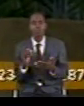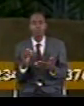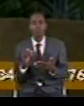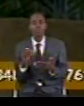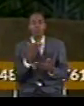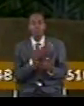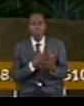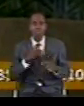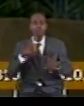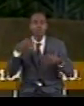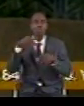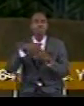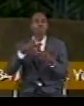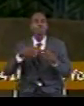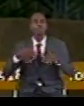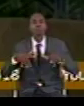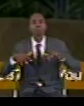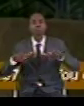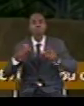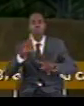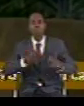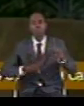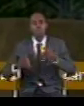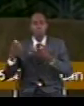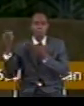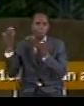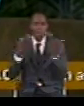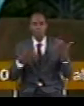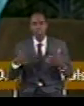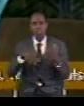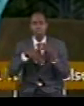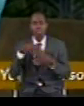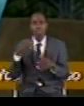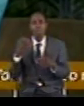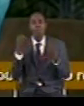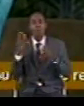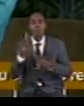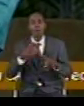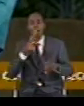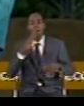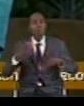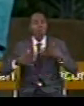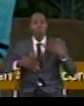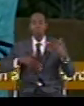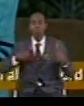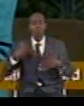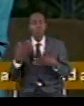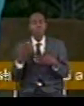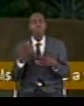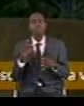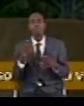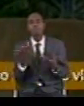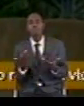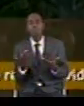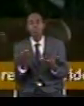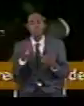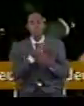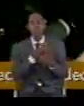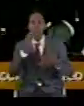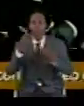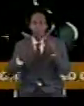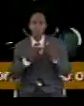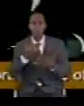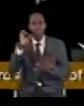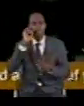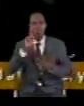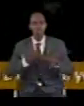the crowd and bring them out. People are rejoicing. God is visiting his people. Tonight is night of